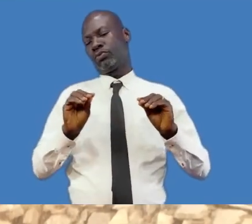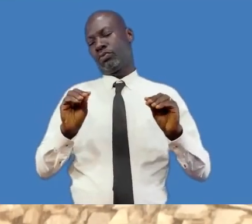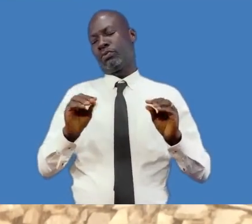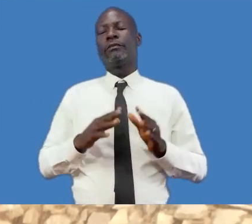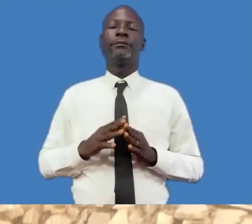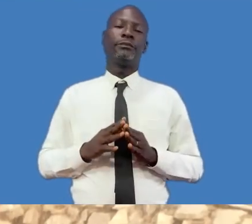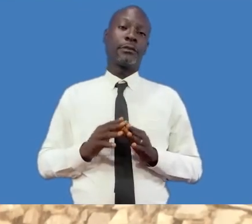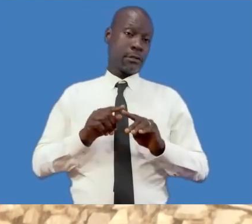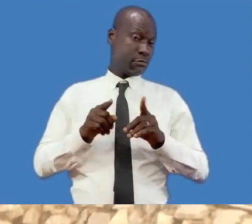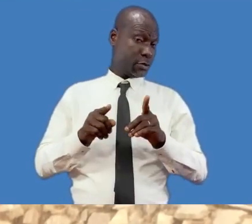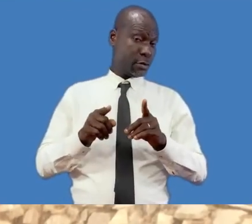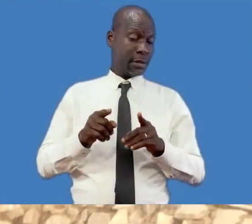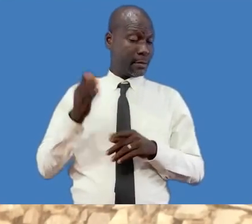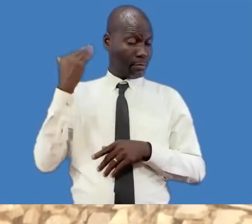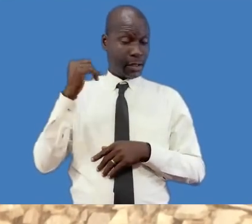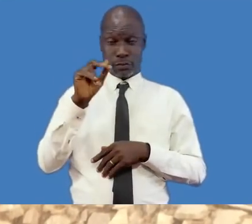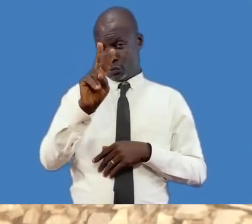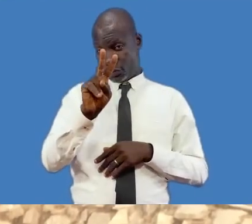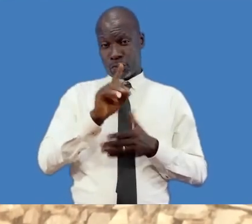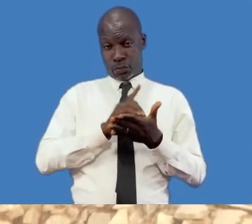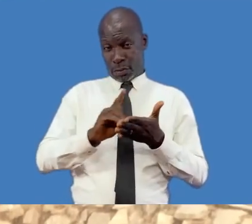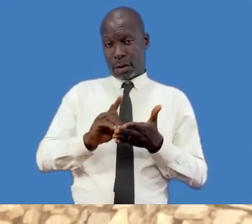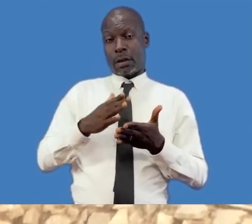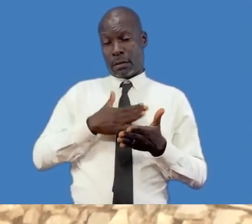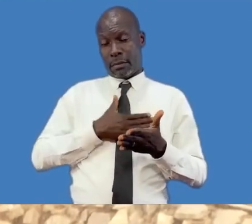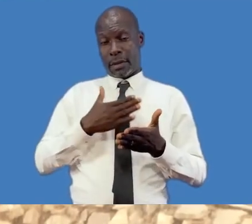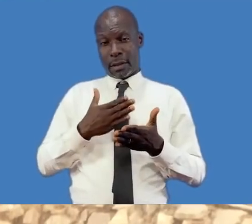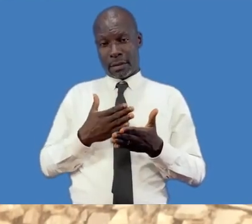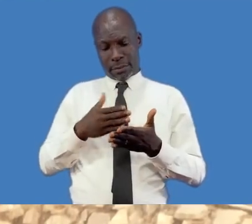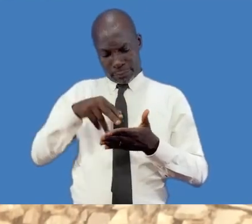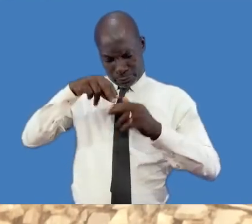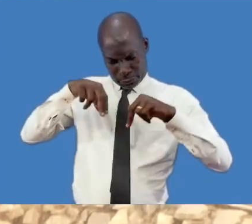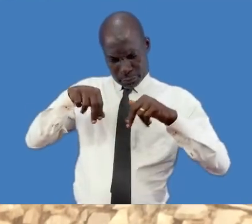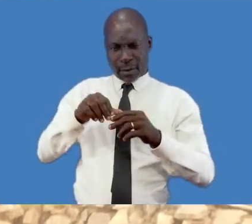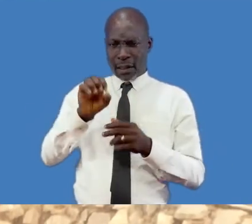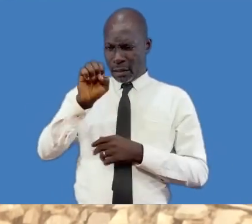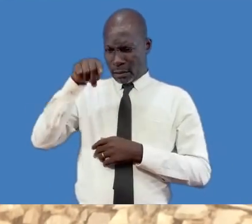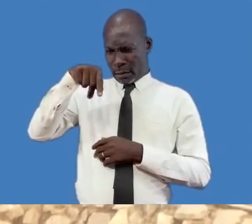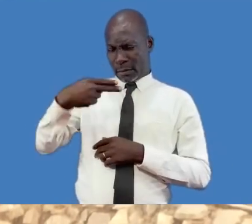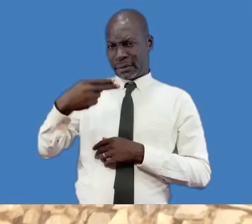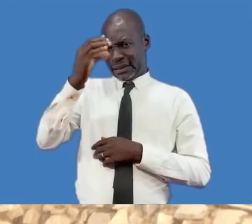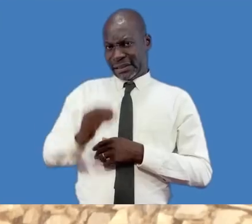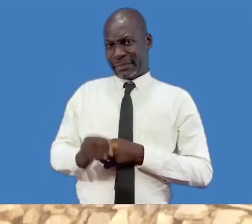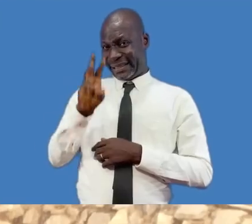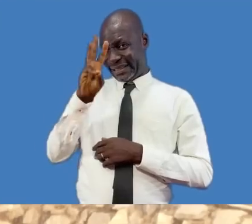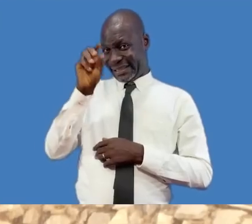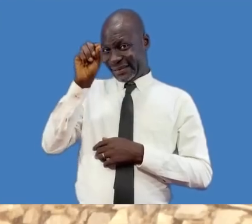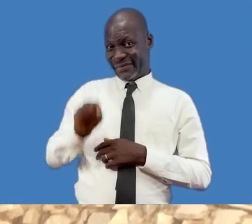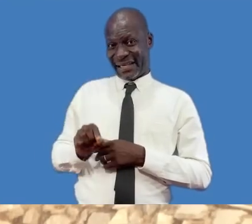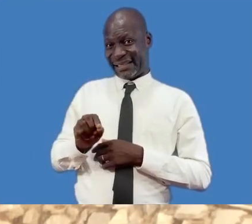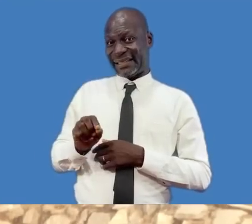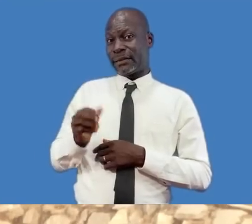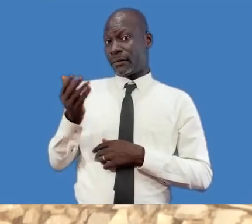no enti last 2 weeks no ebra ye bai me don ehwe Ephesians chapter 6 and verse